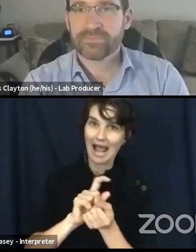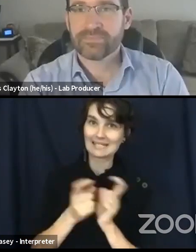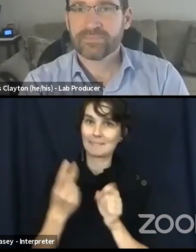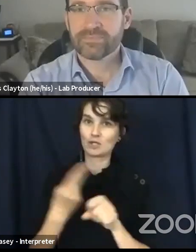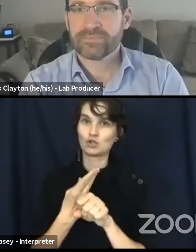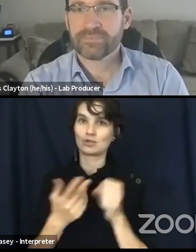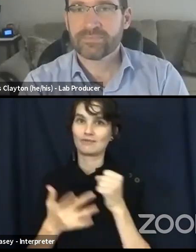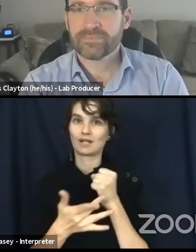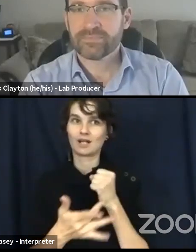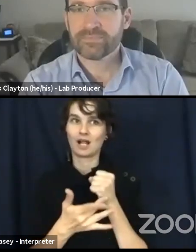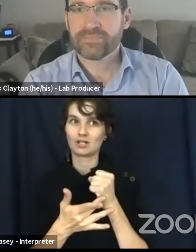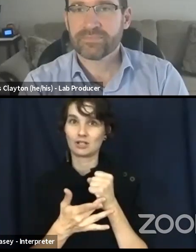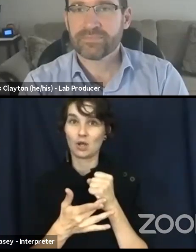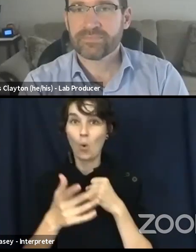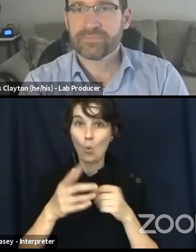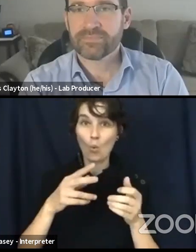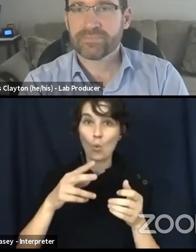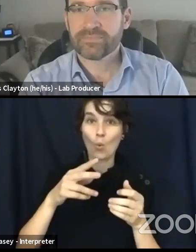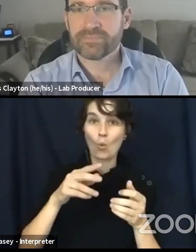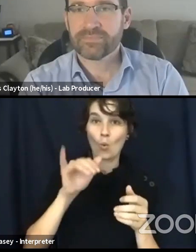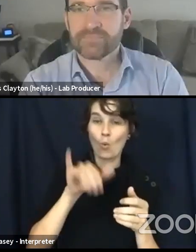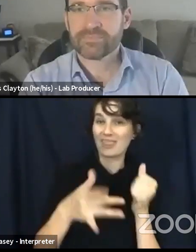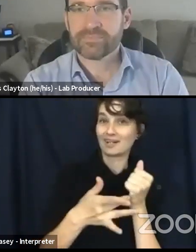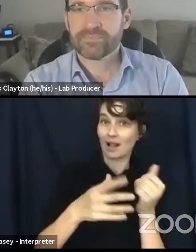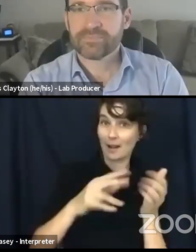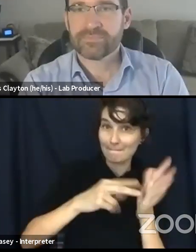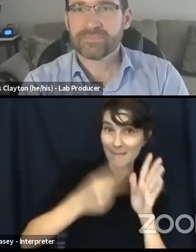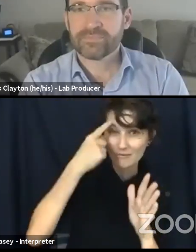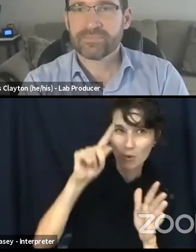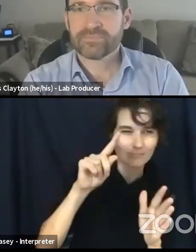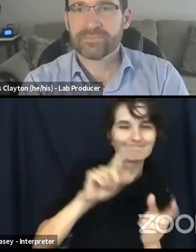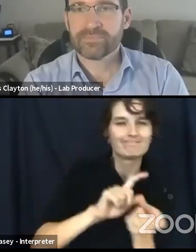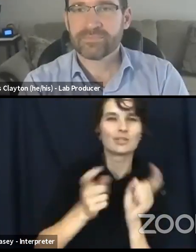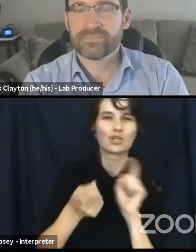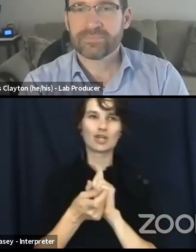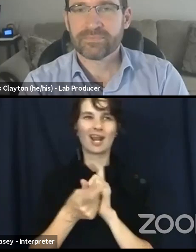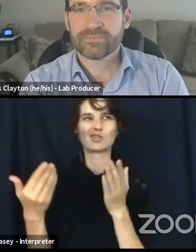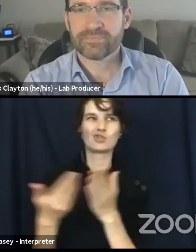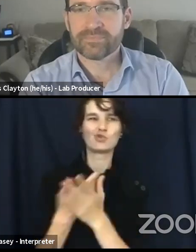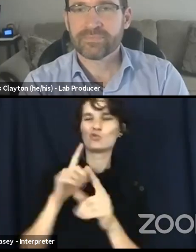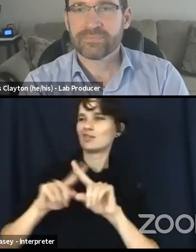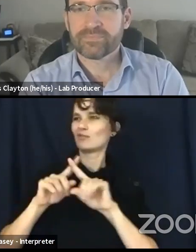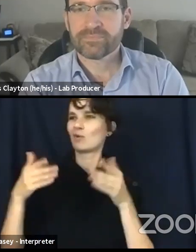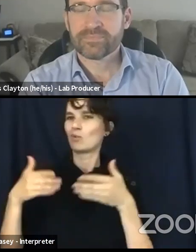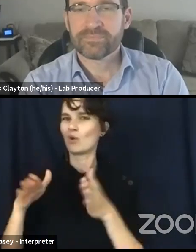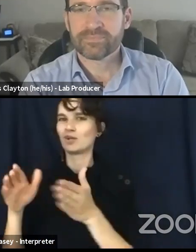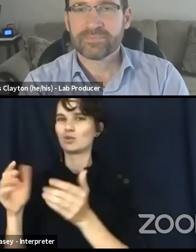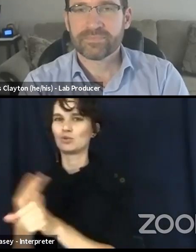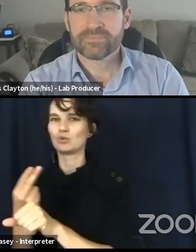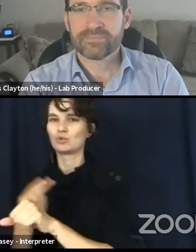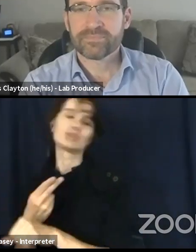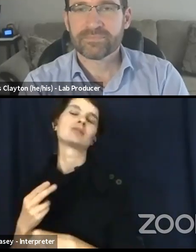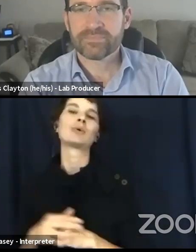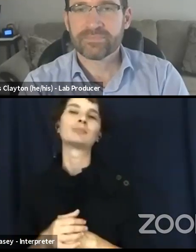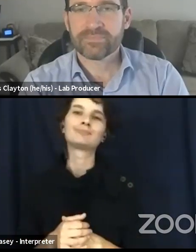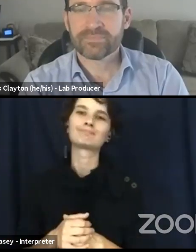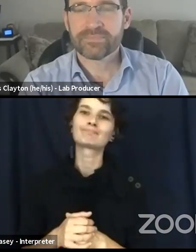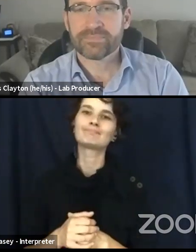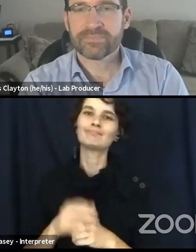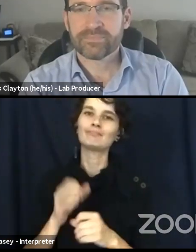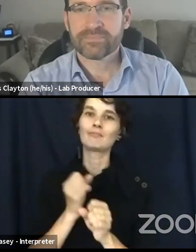intended use, which is also bound with all of these hegemonic ideas of like best practice, right? So it creates this unnerving